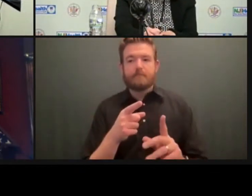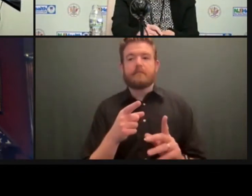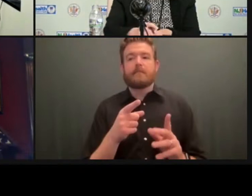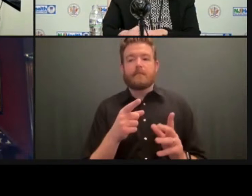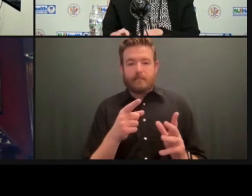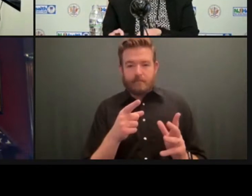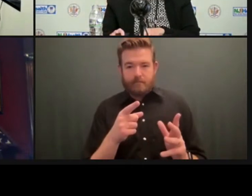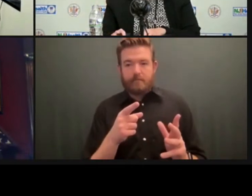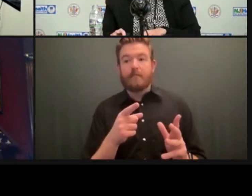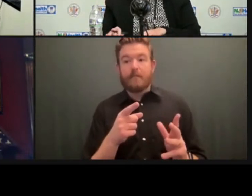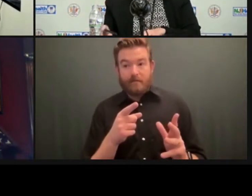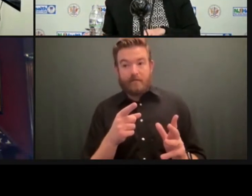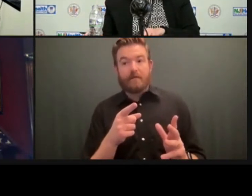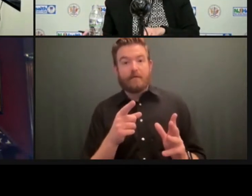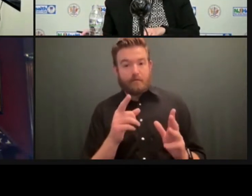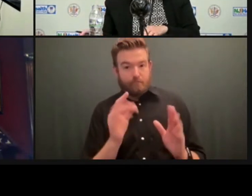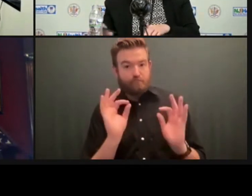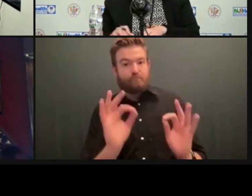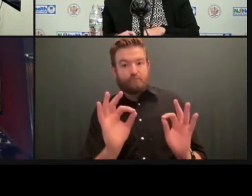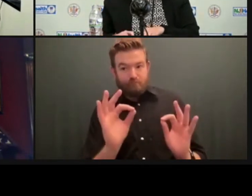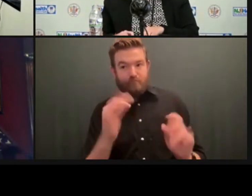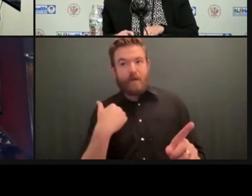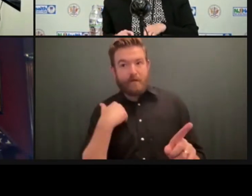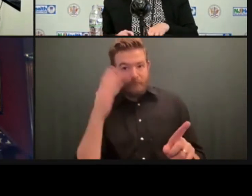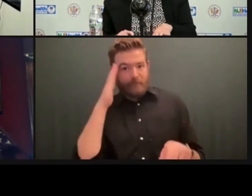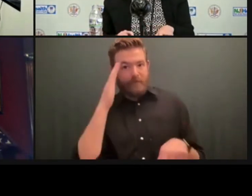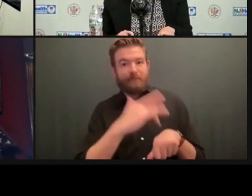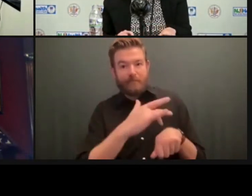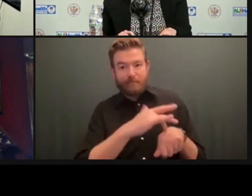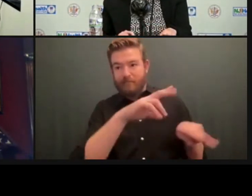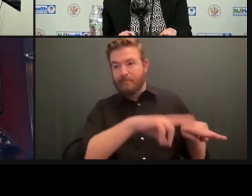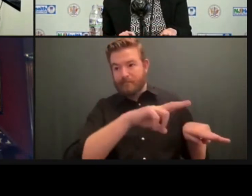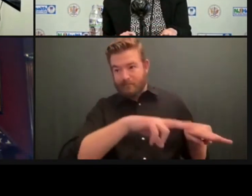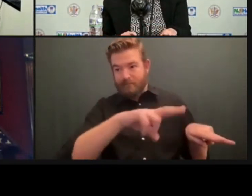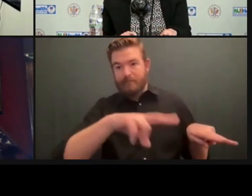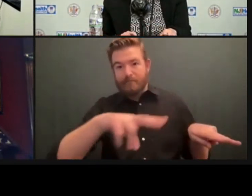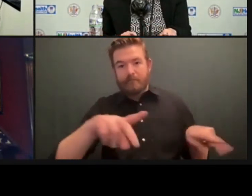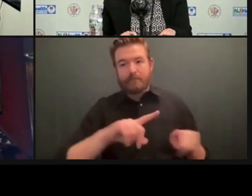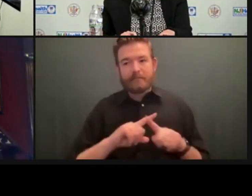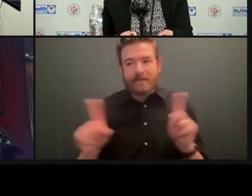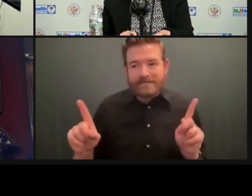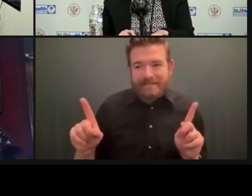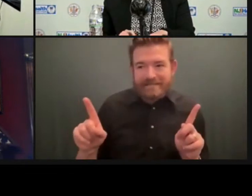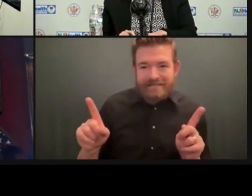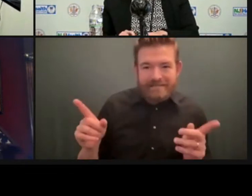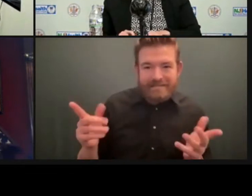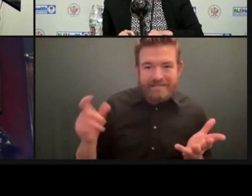point, Judy's made it as well, staffing is likely going to be our biggest constraint here.